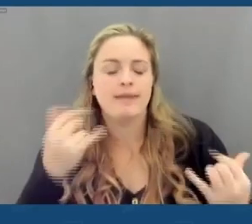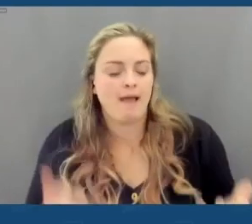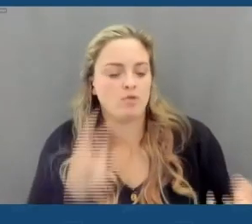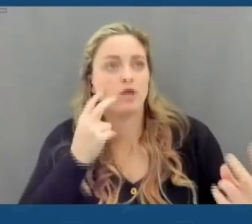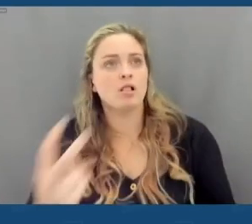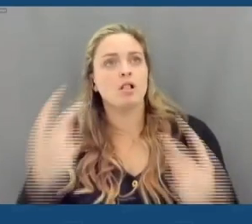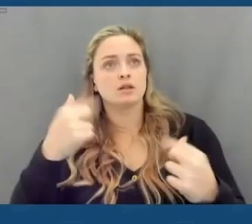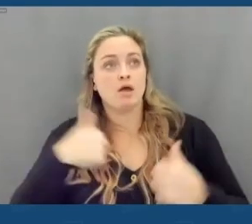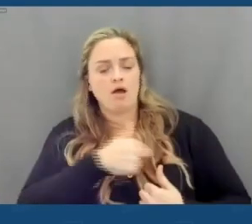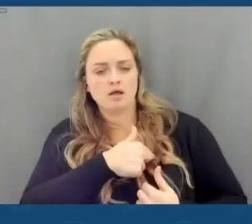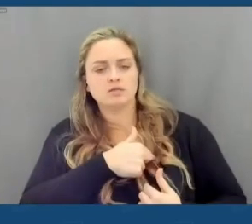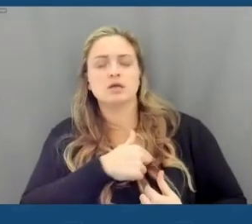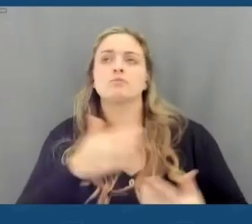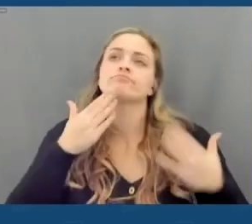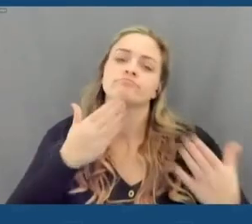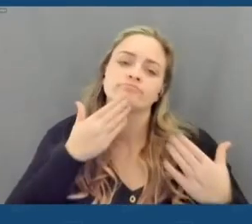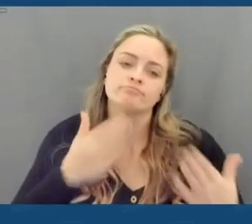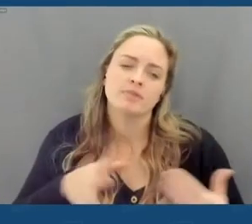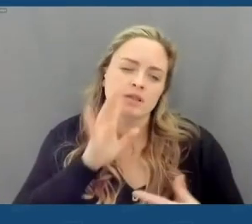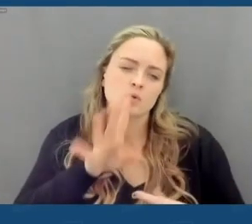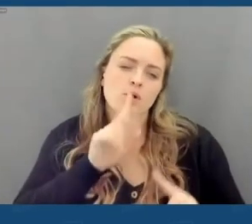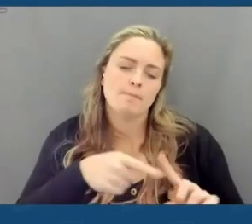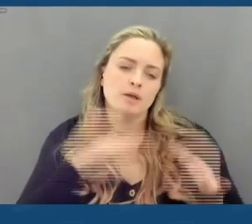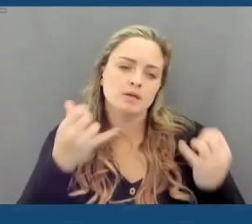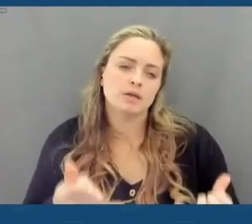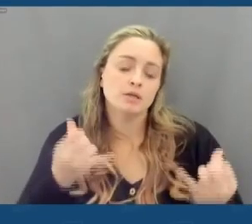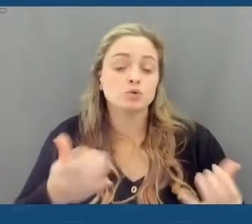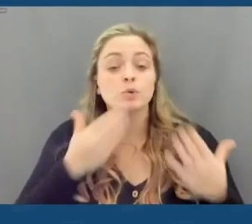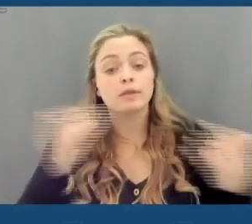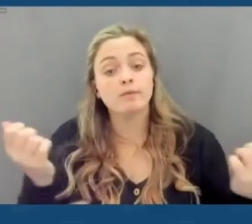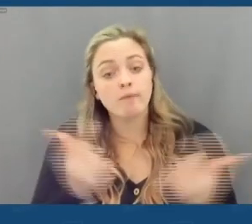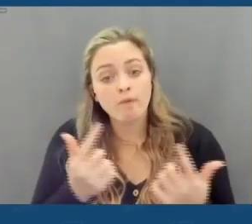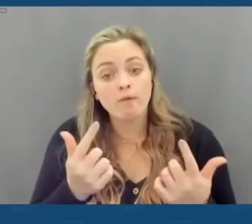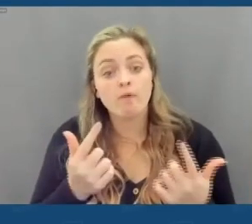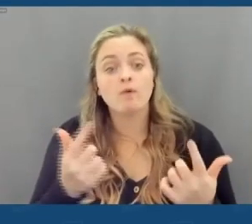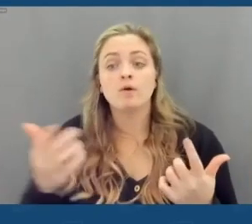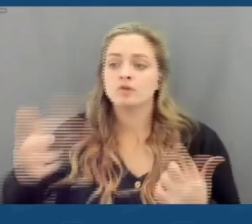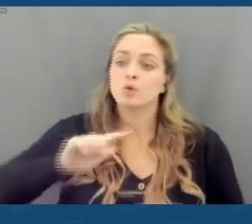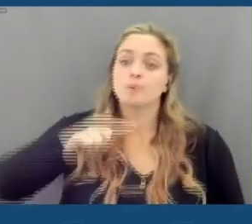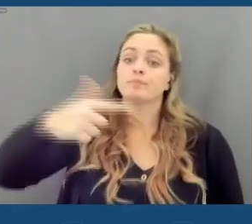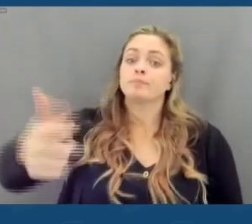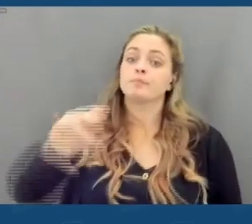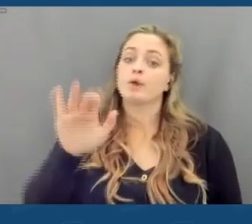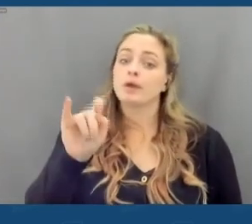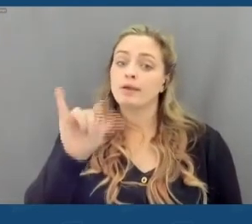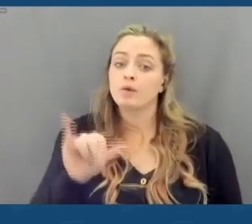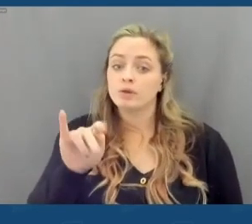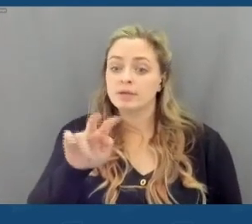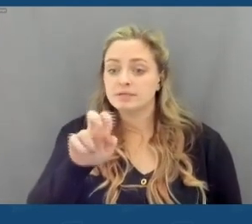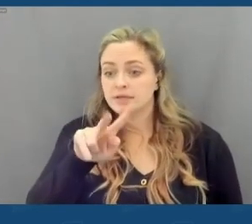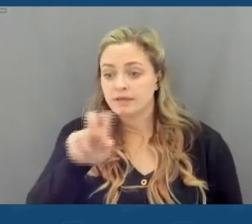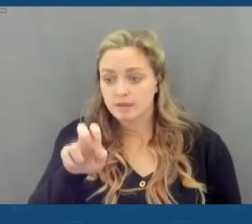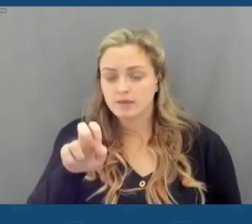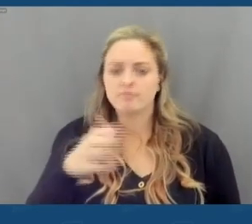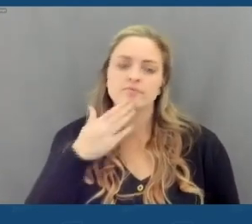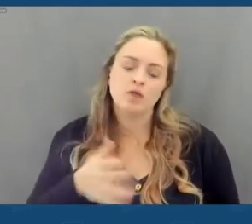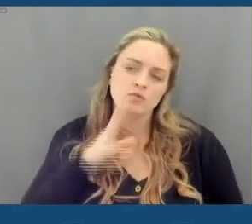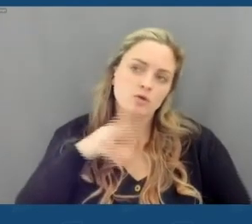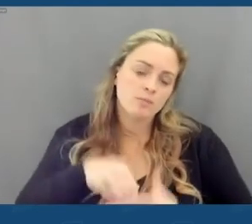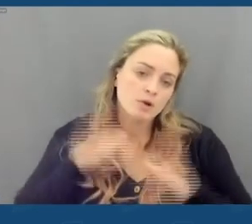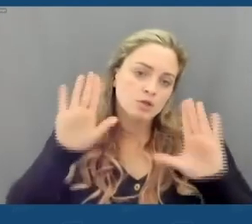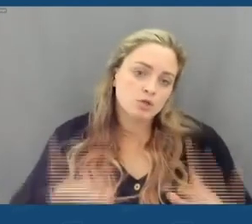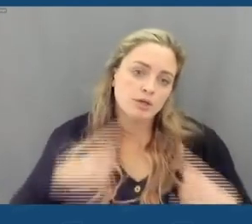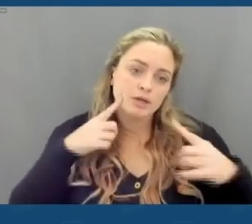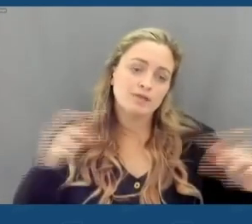gratitude. And I think that's what we're talking about here today. So I want to thank everybody. I want to bring up our county executive. Thank you for being part of this great announcement,